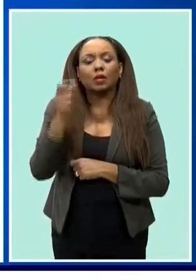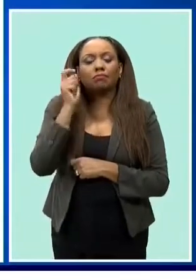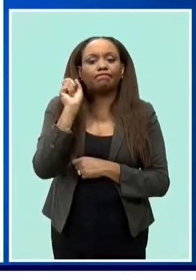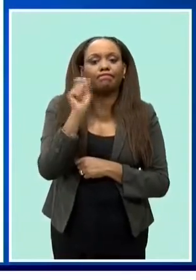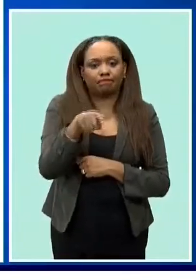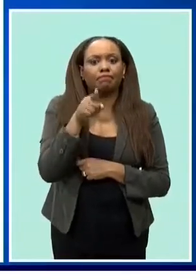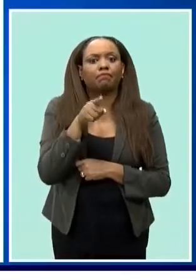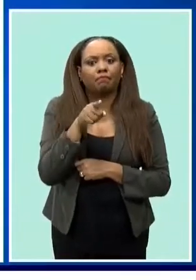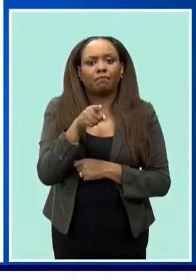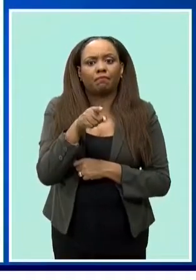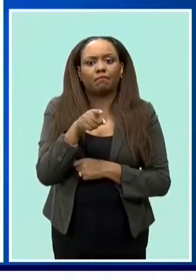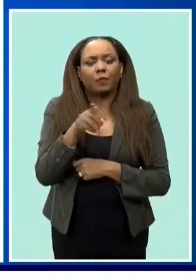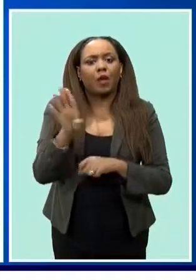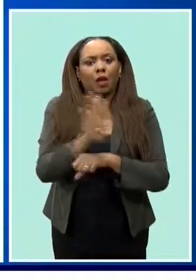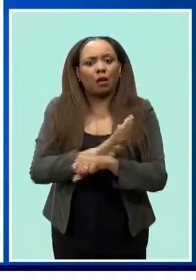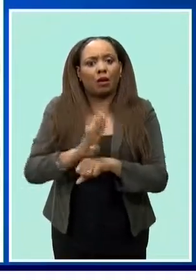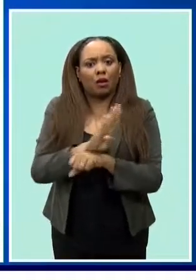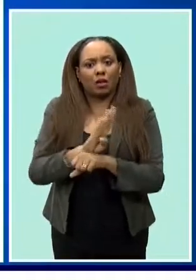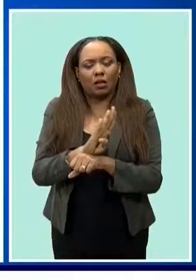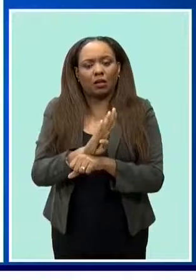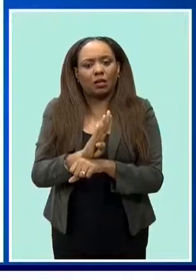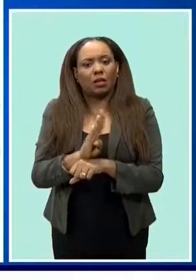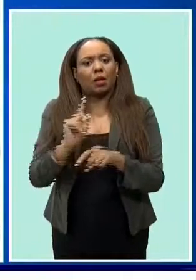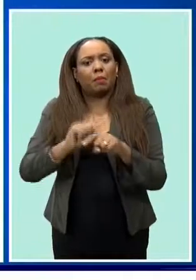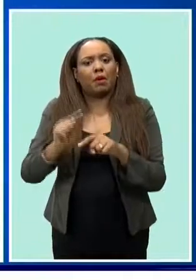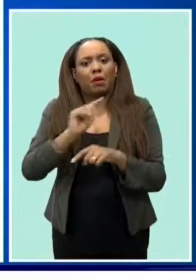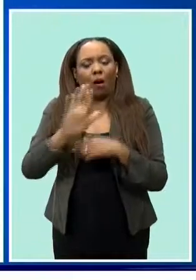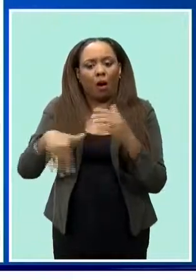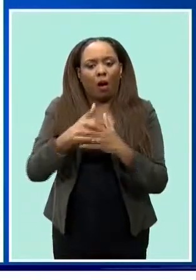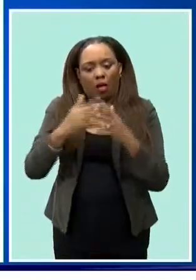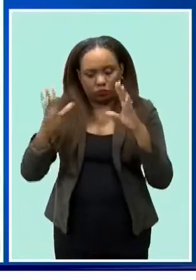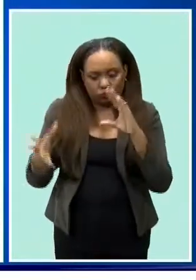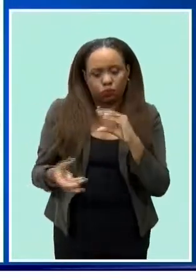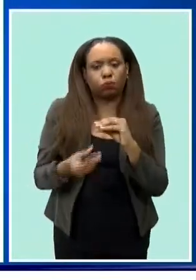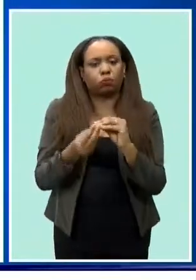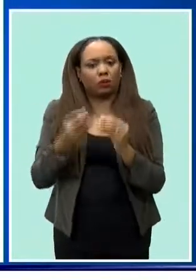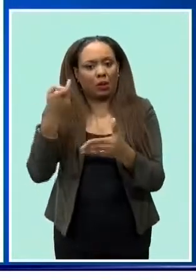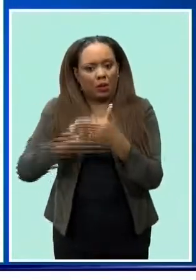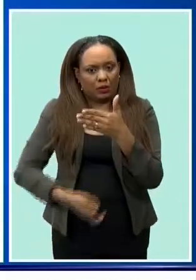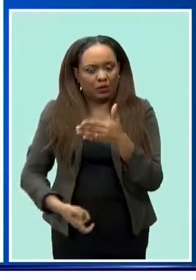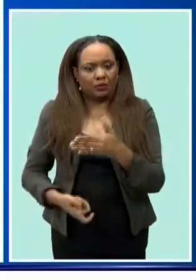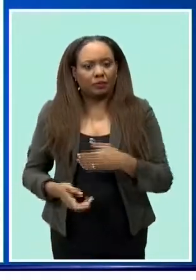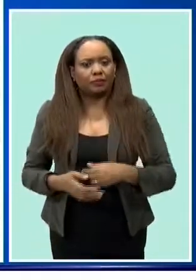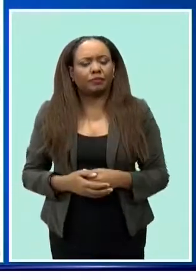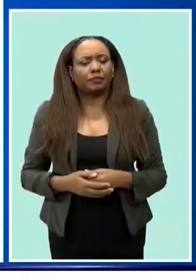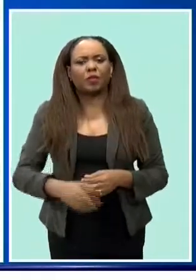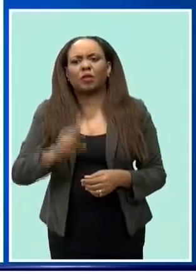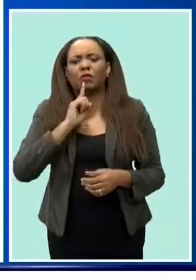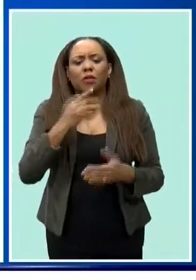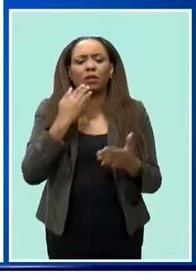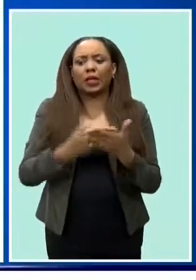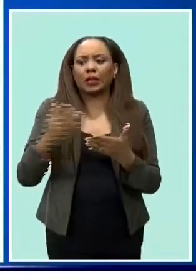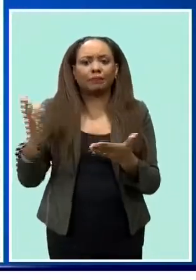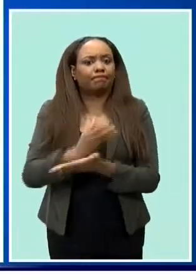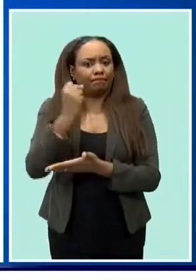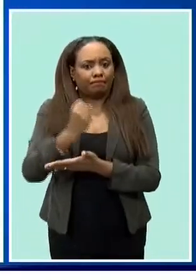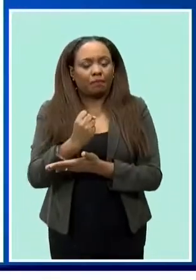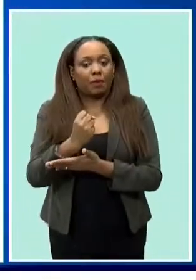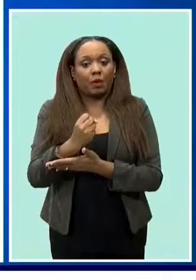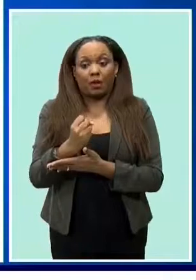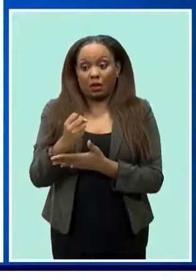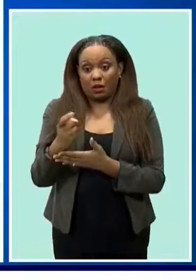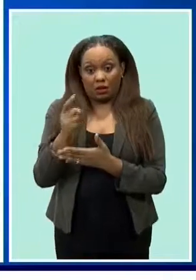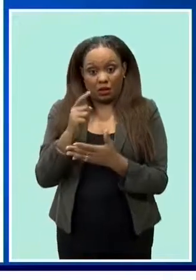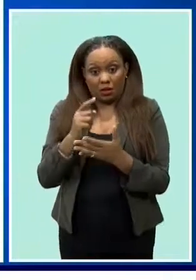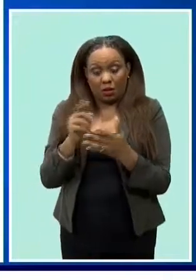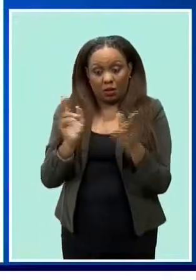idyllic Barbados, but looking to do it on a budget. So the advantage you have is that you are appealing to